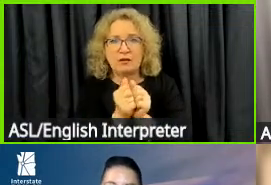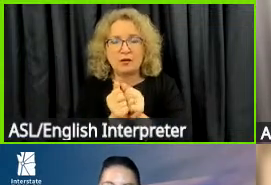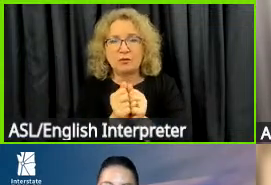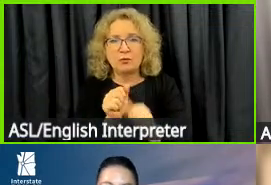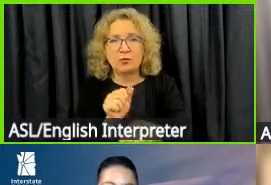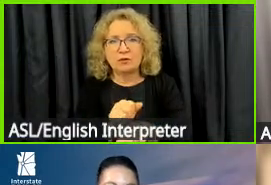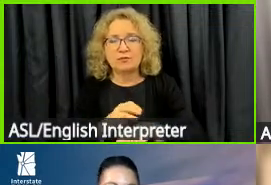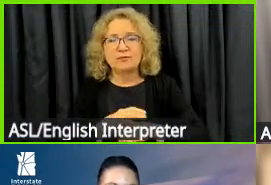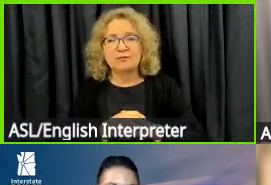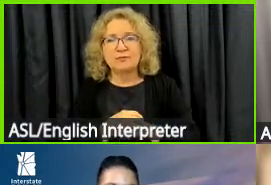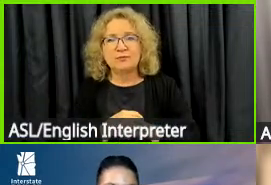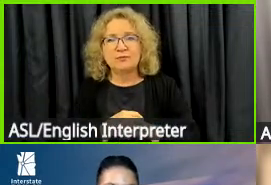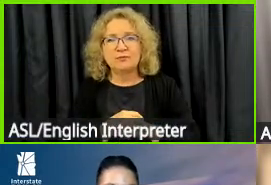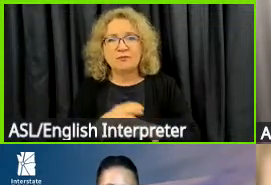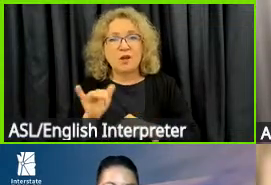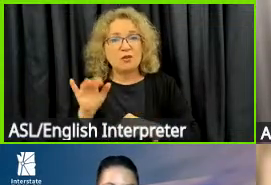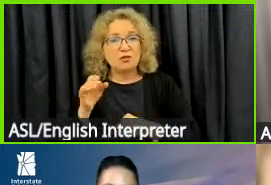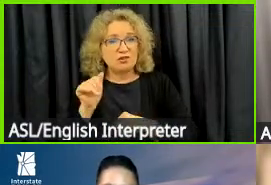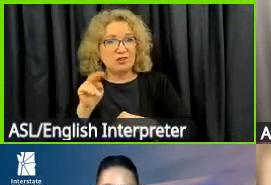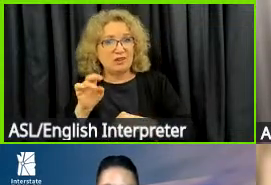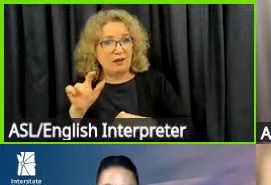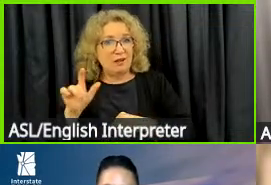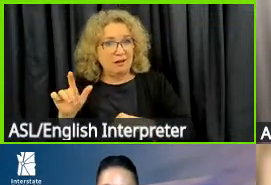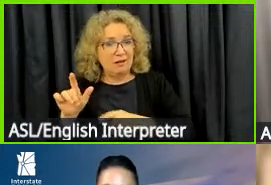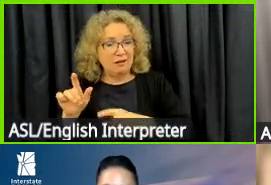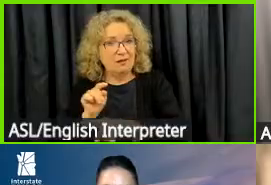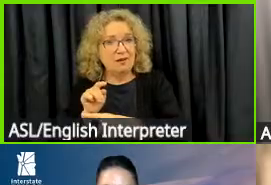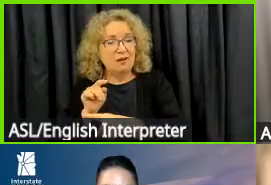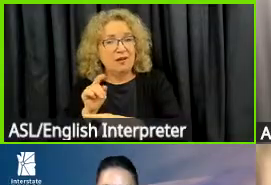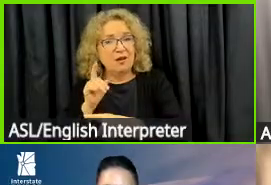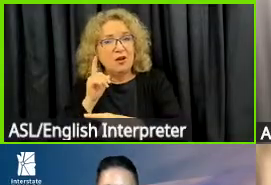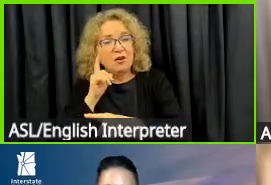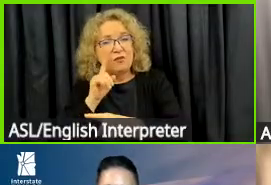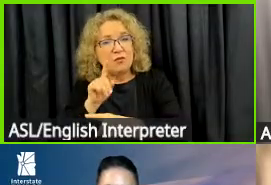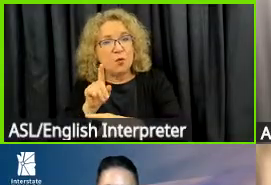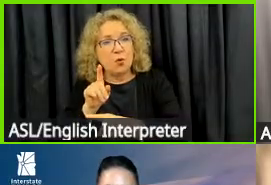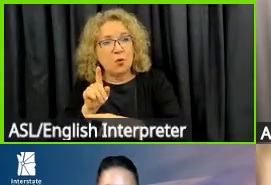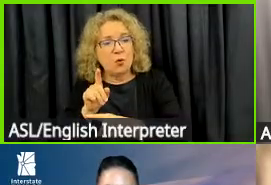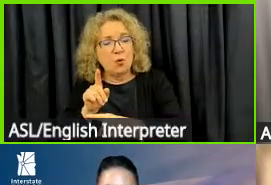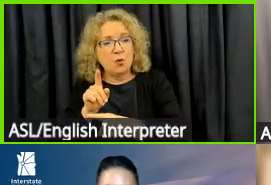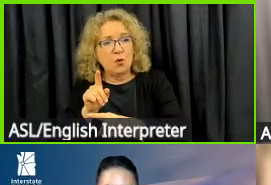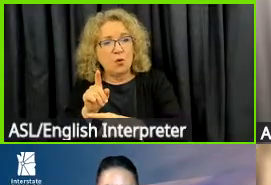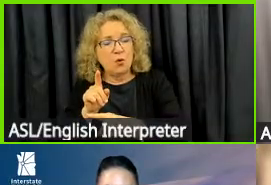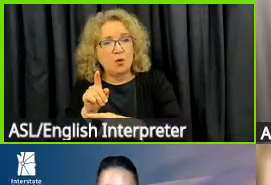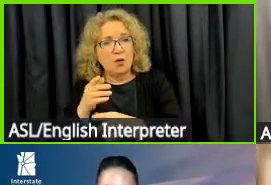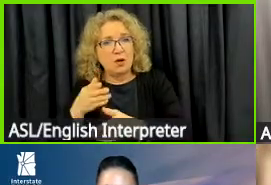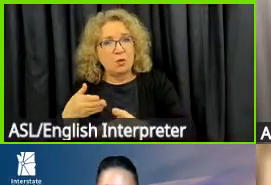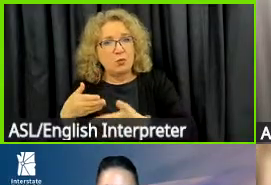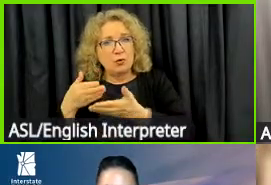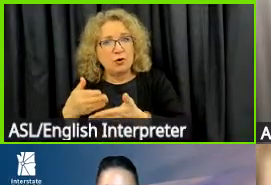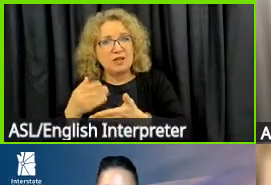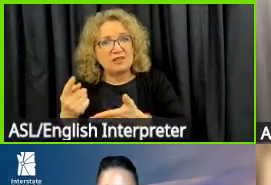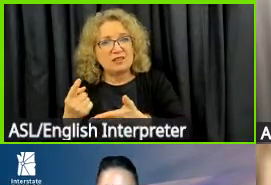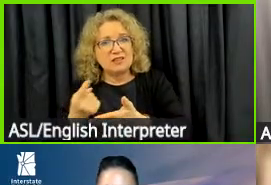And to Janelle for moving something that I haven't seen here before.